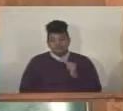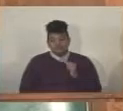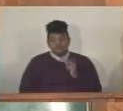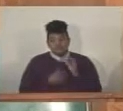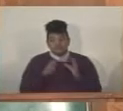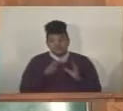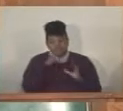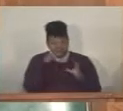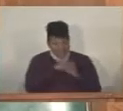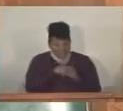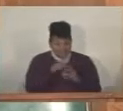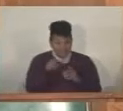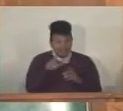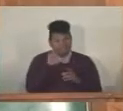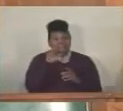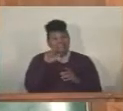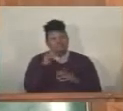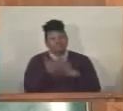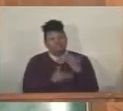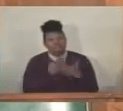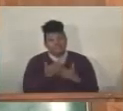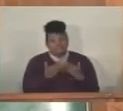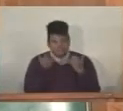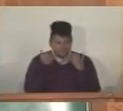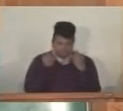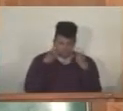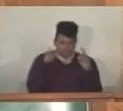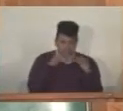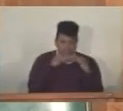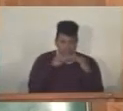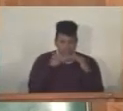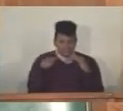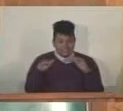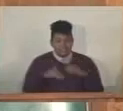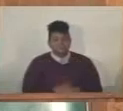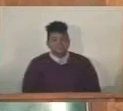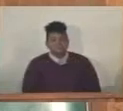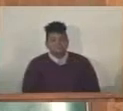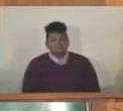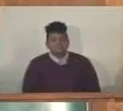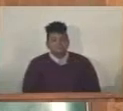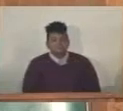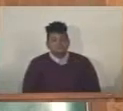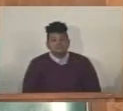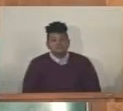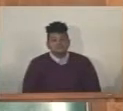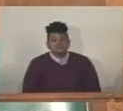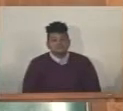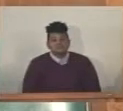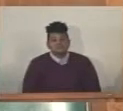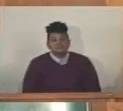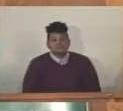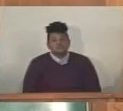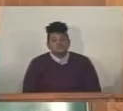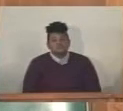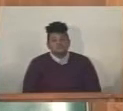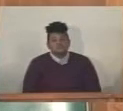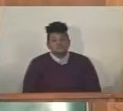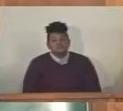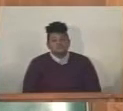that at that stage, the parish judge would not know whether you're going to appeal or not.